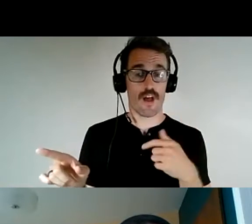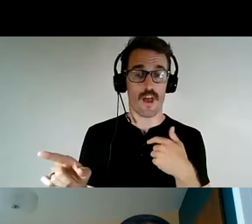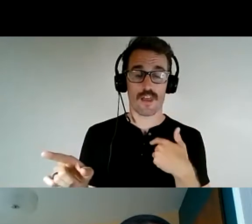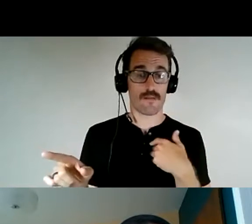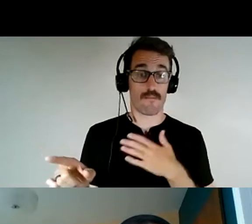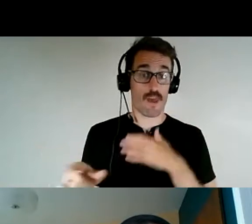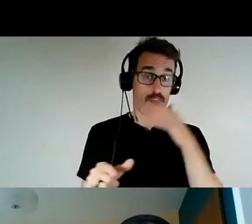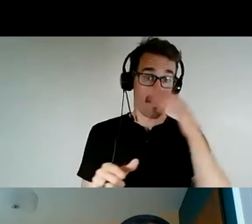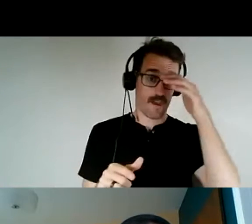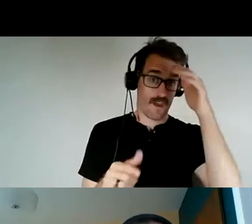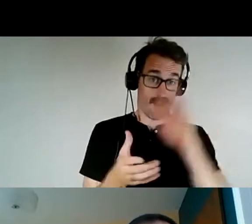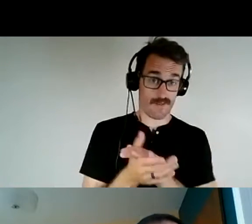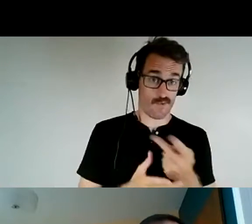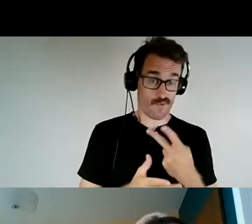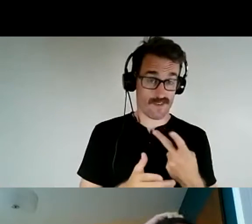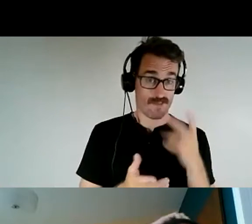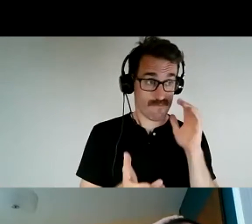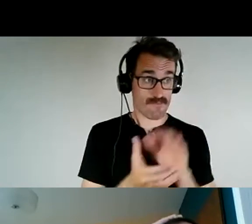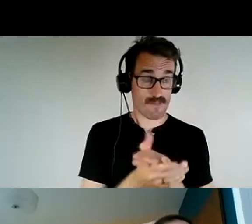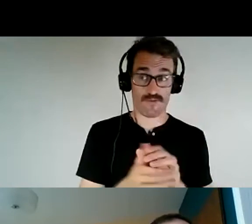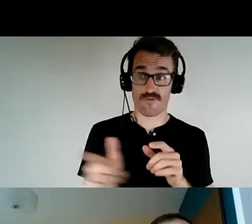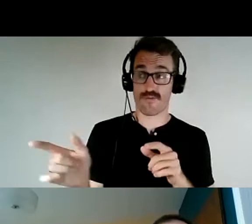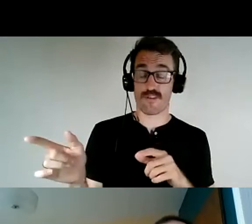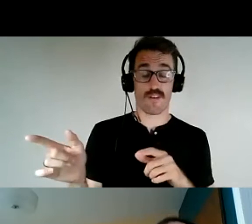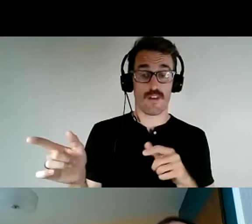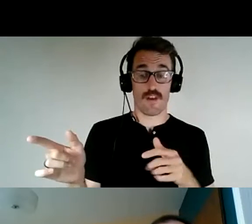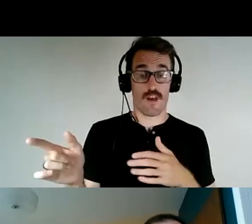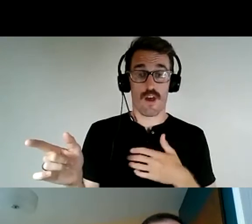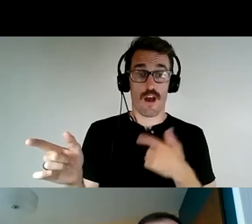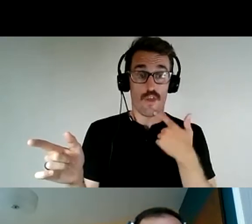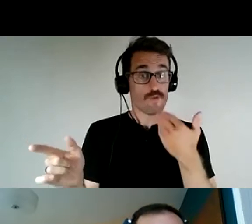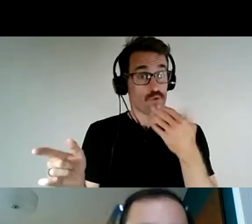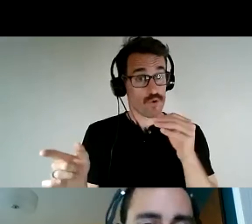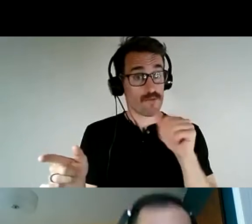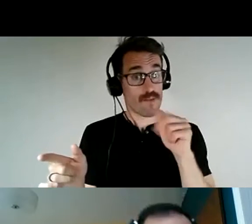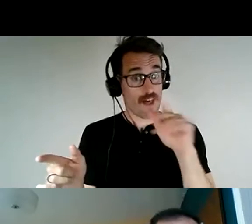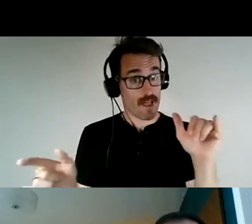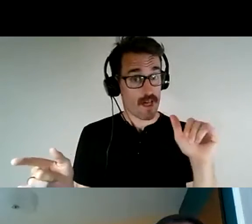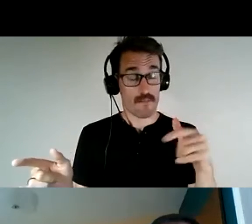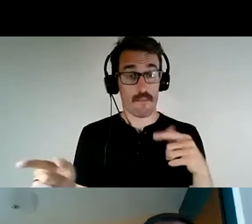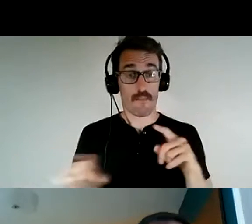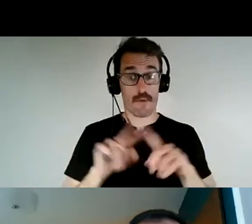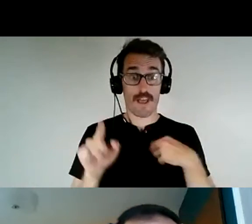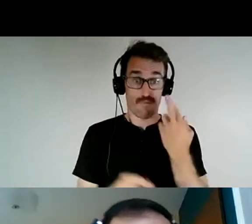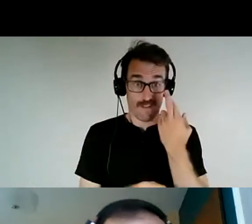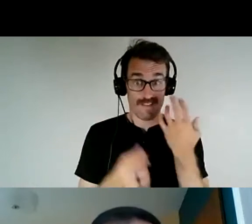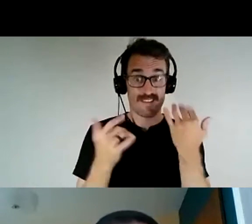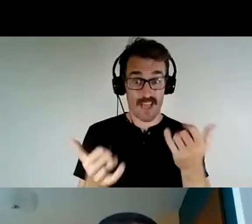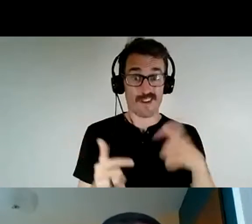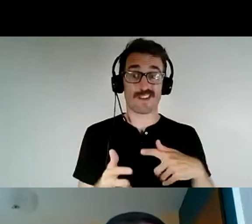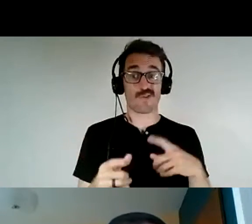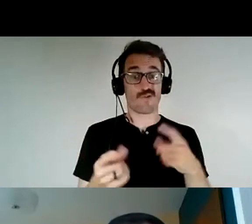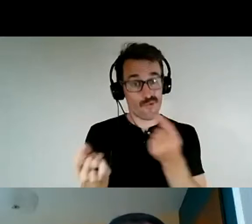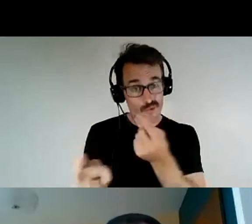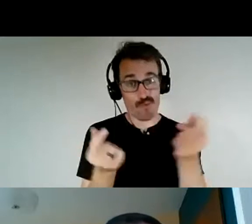was not a good enough ally. My heart hurts so much right now. We all need to try